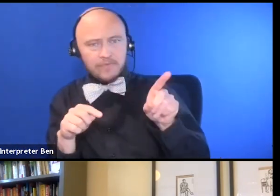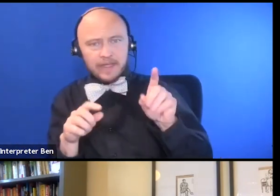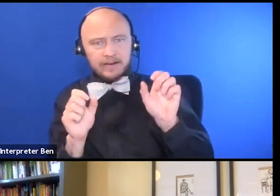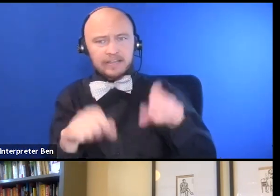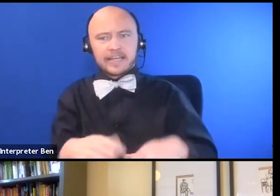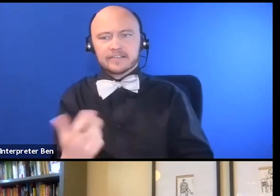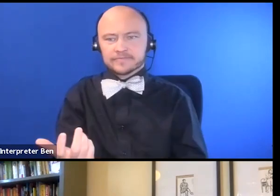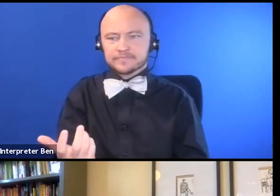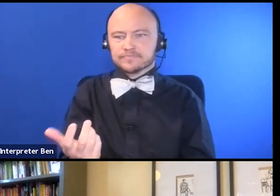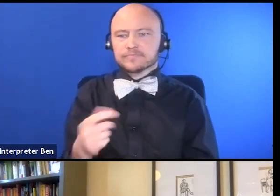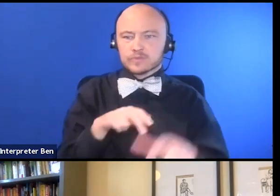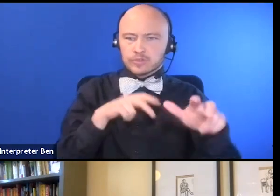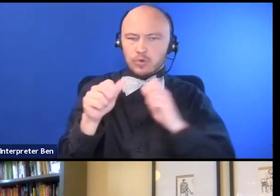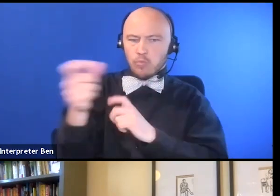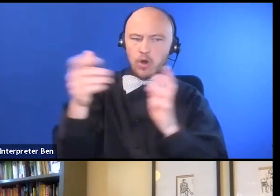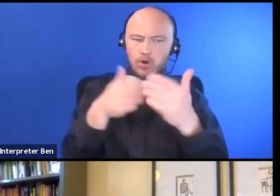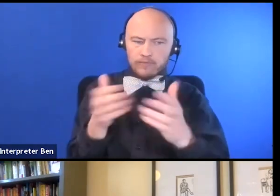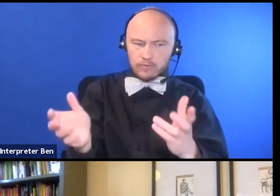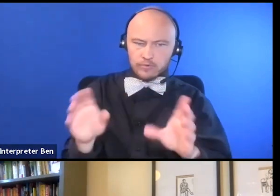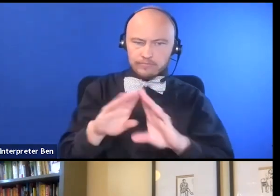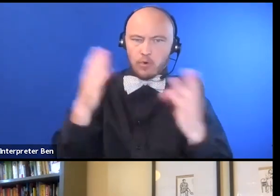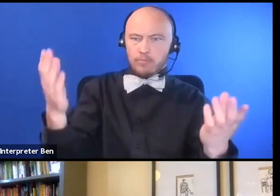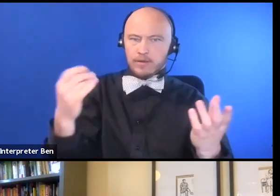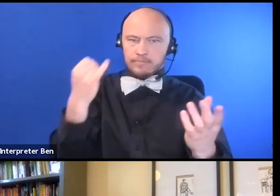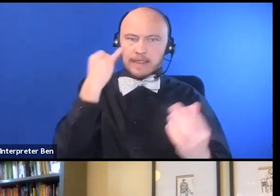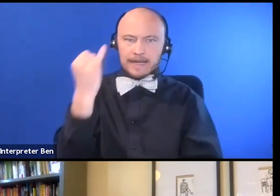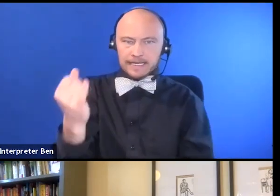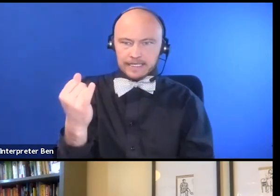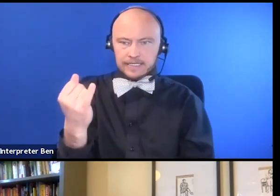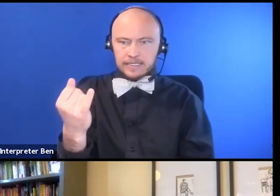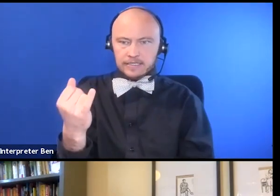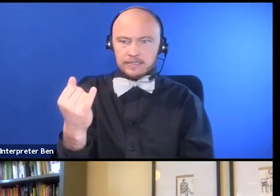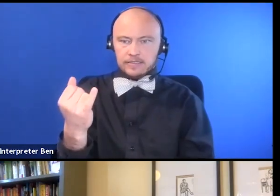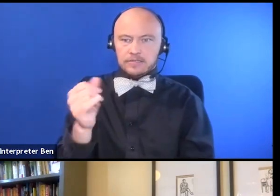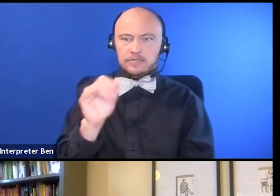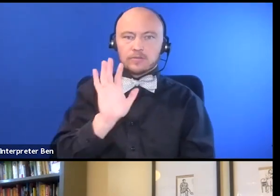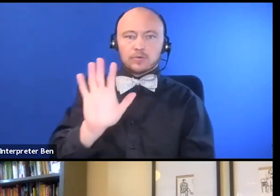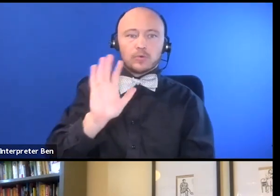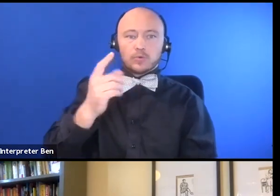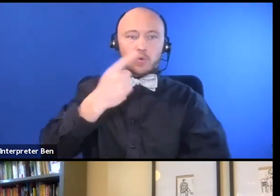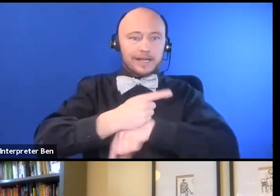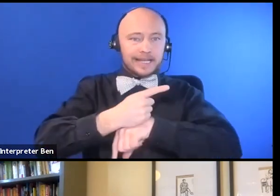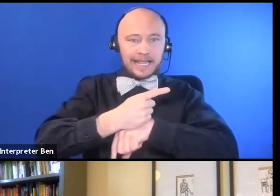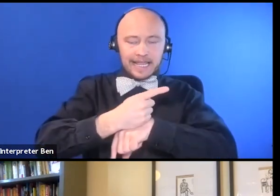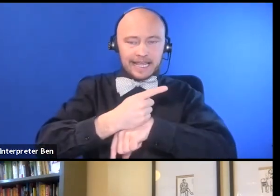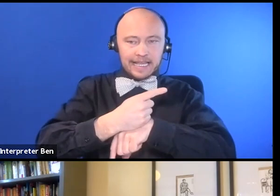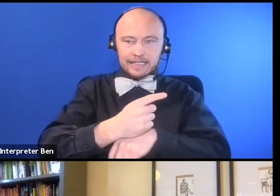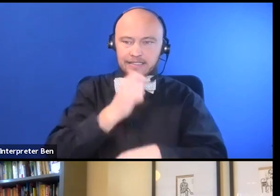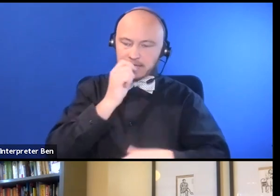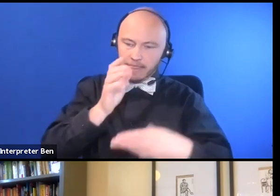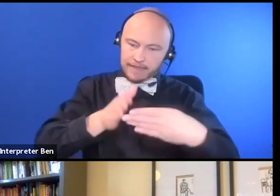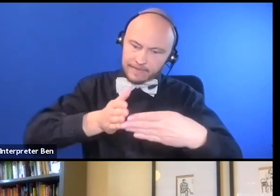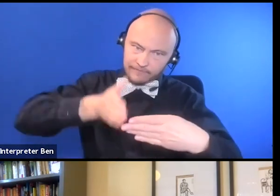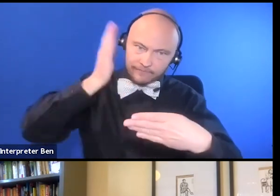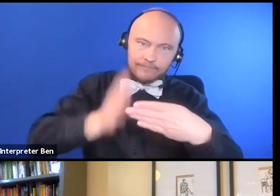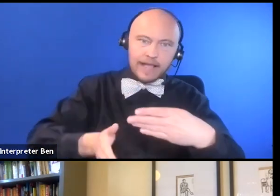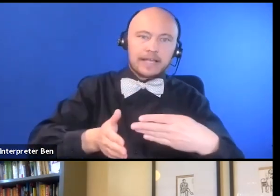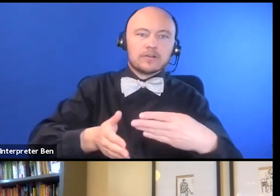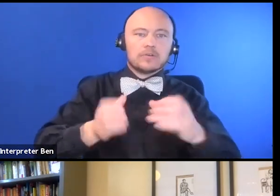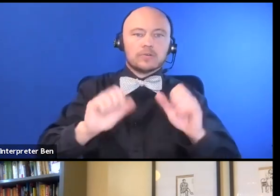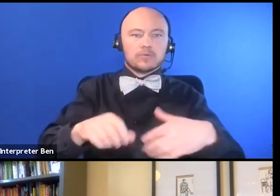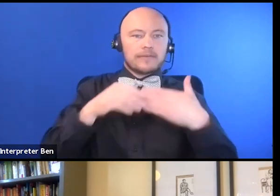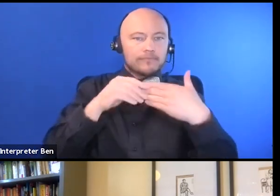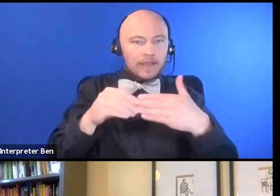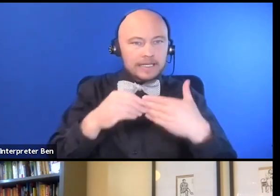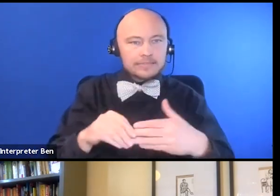of just walk across the room and open yourself to the idea that, like, your say does not have to be the final say. You can bend,